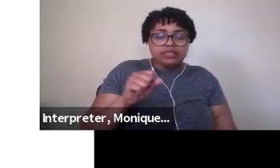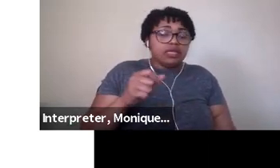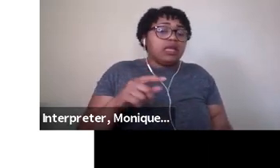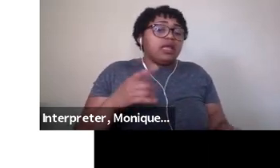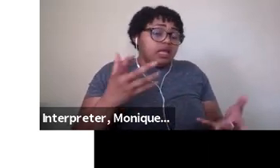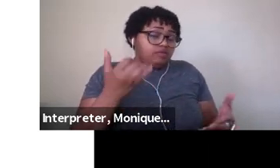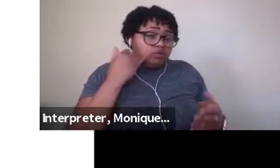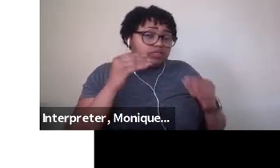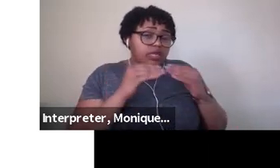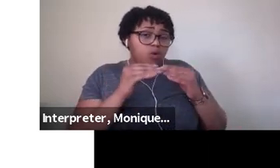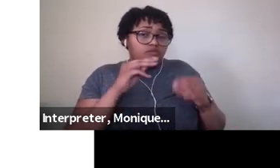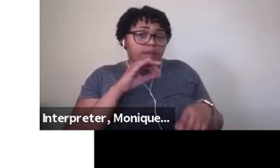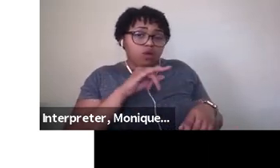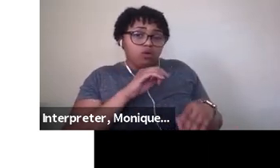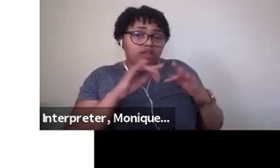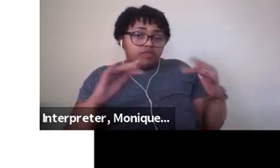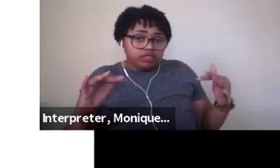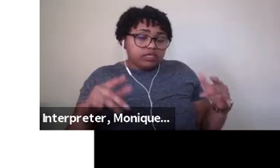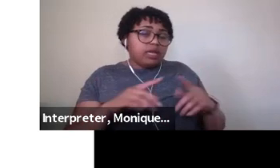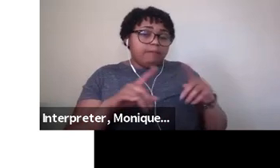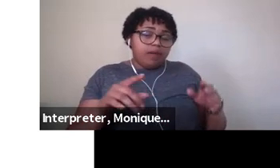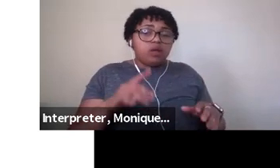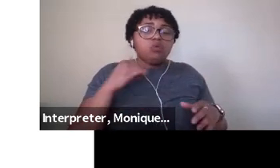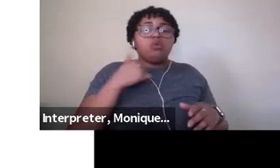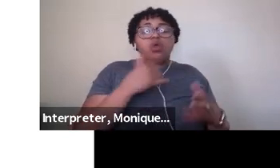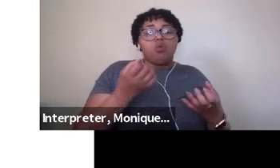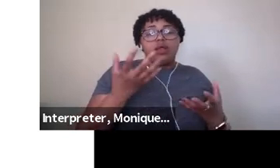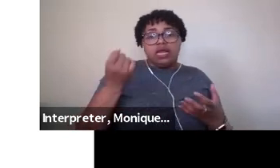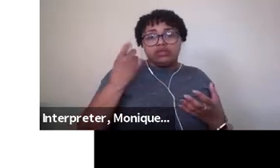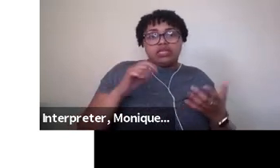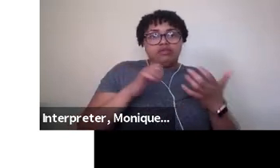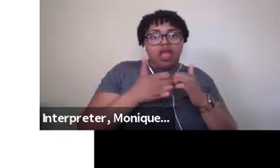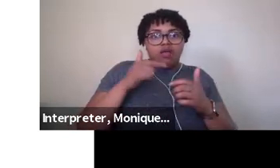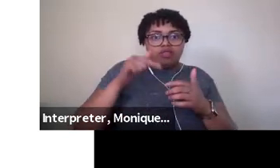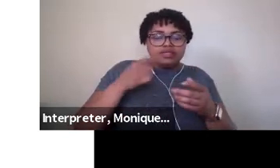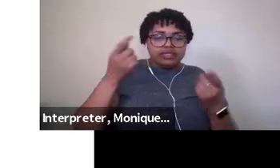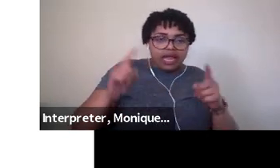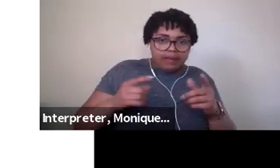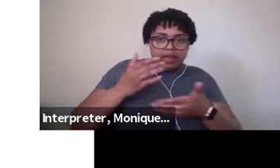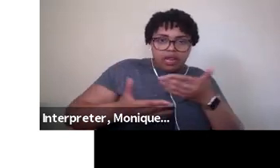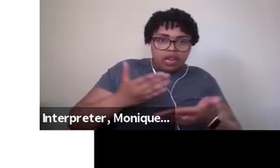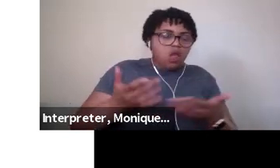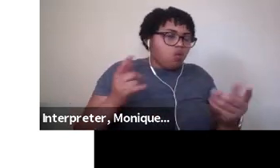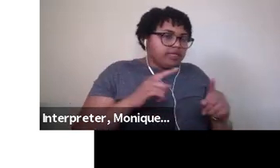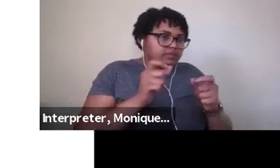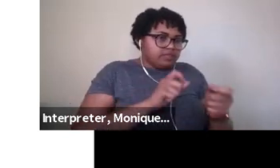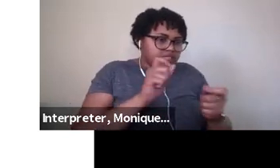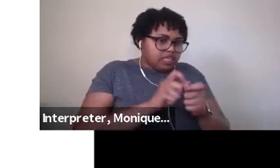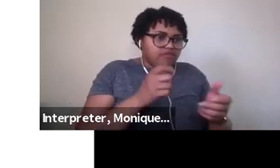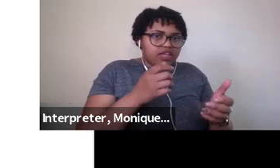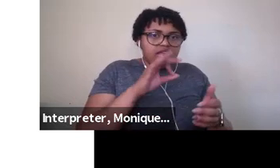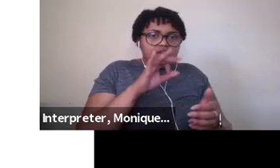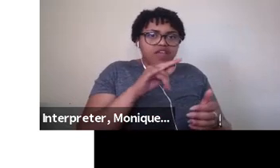diversity. But we wanted to try to understand exactly how this might be going on. So what specific factors from these different isolates might be explaining